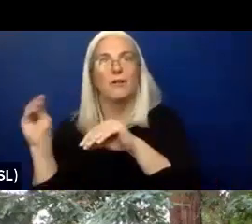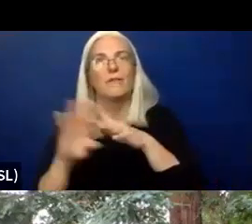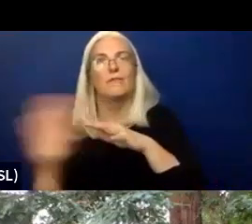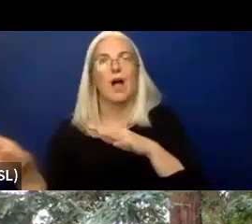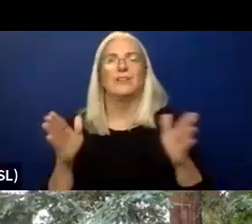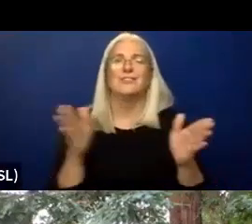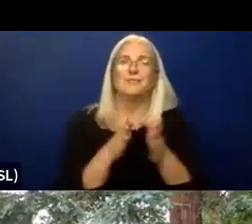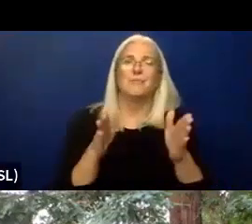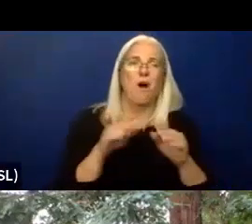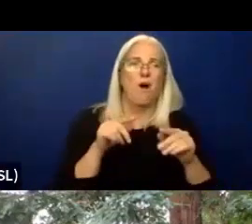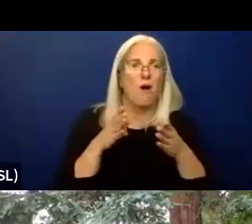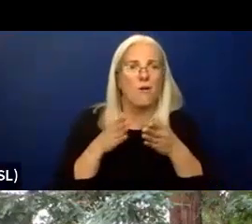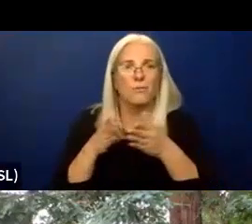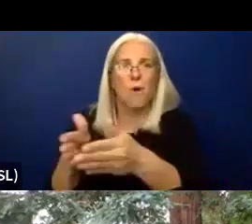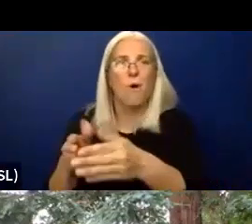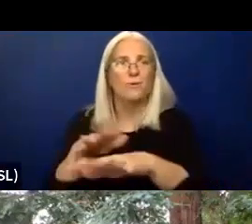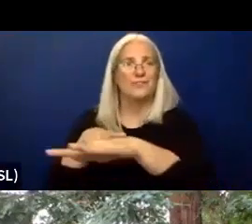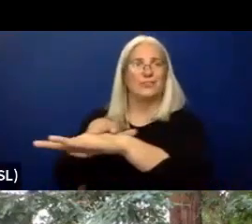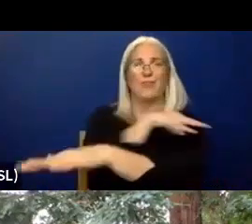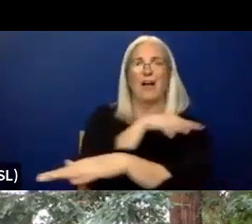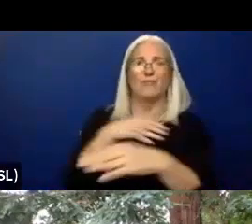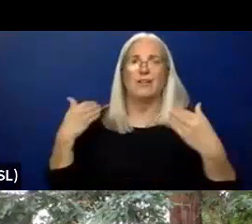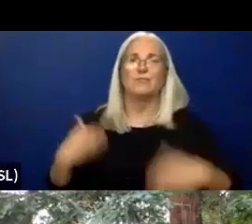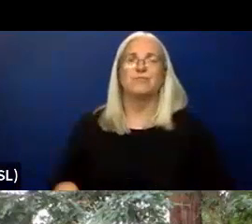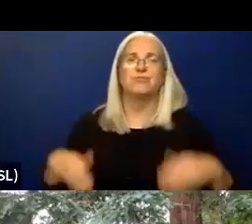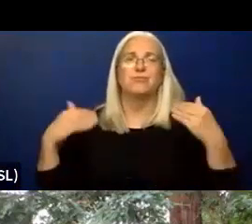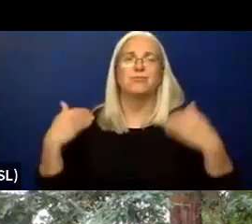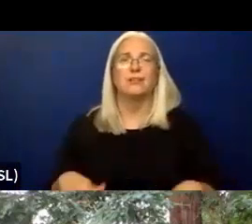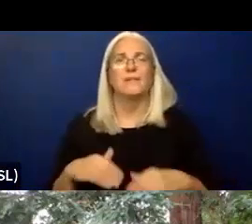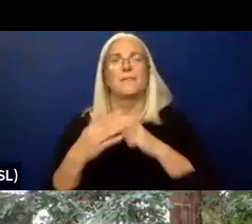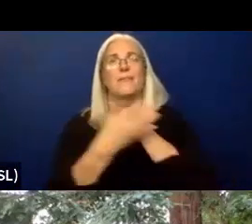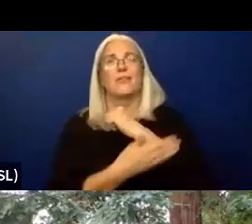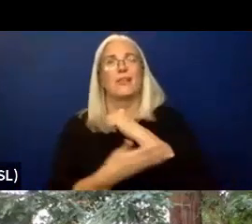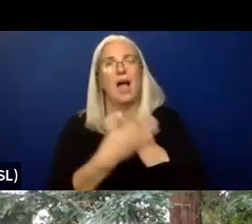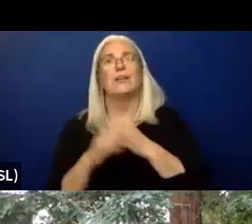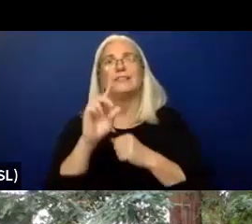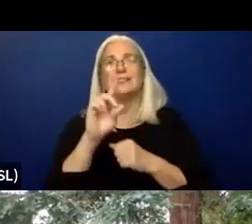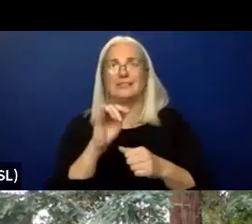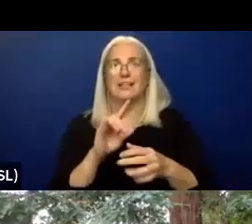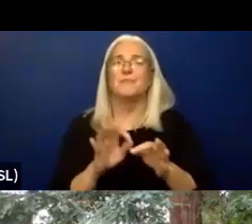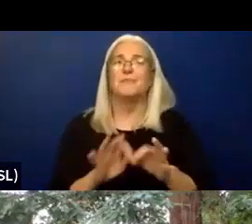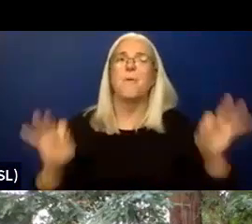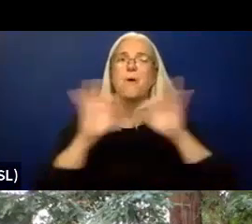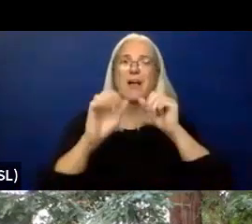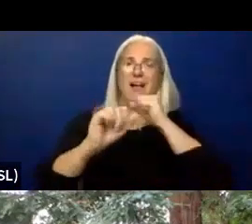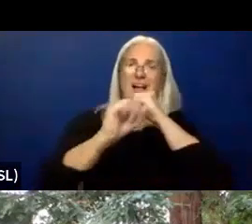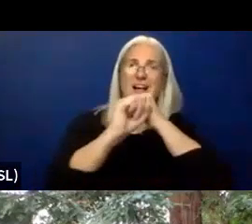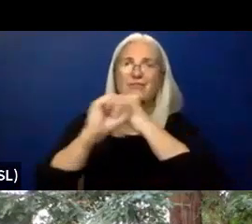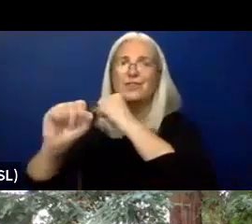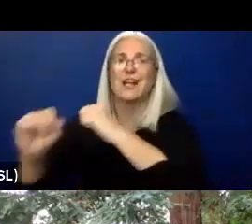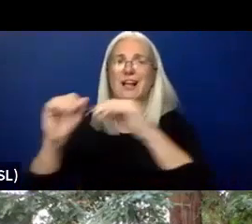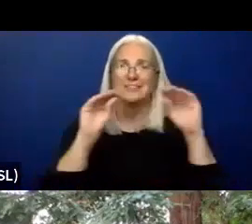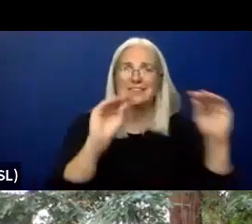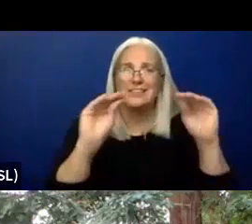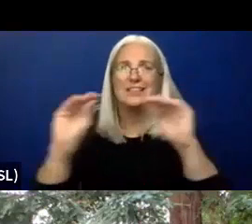working on and advertising and communicating, educating about the different zone areas, because